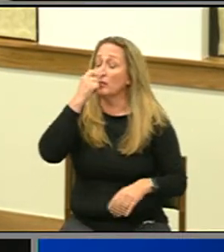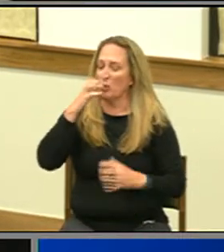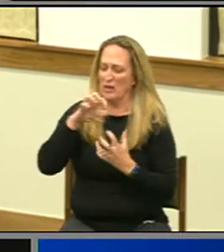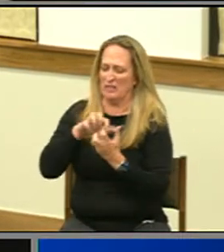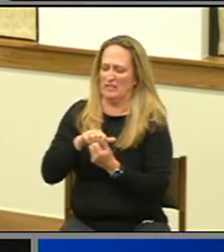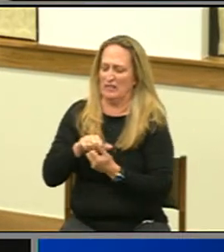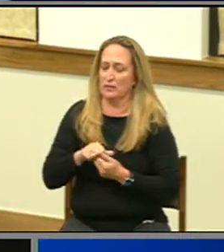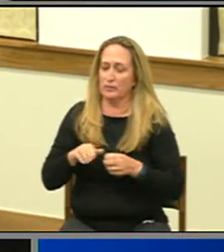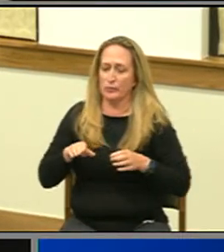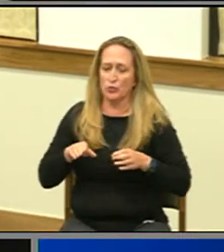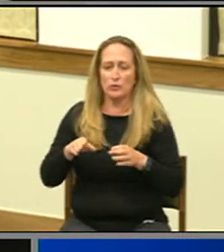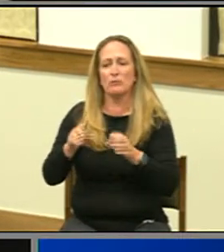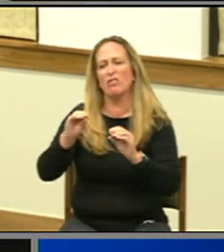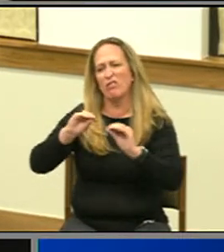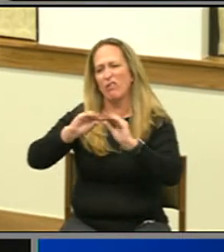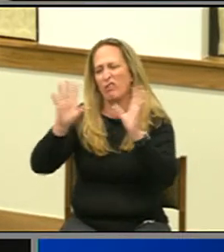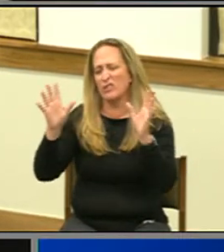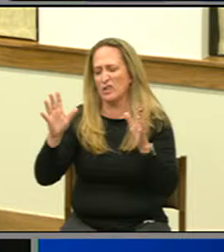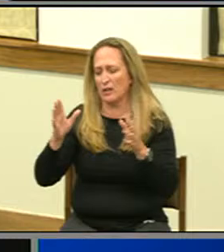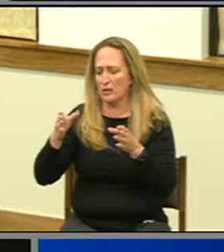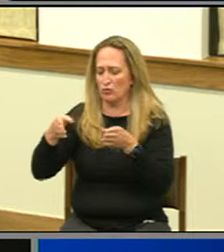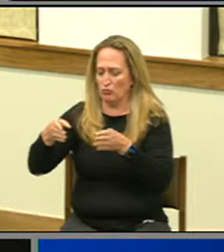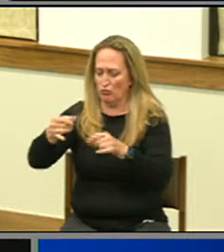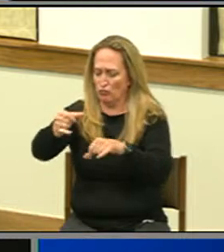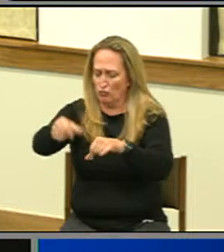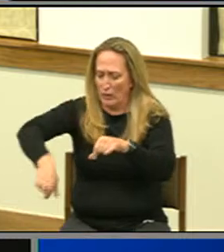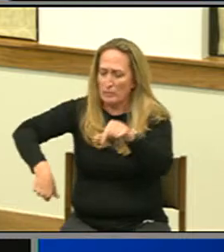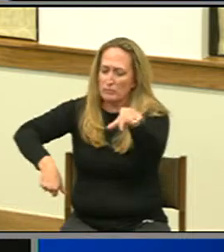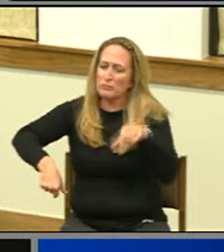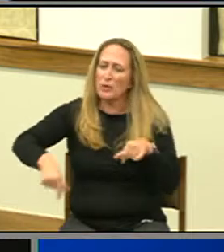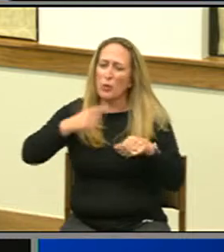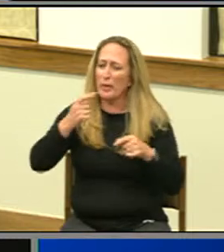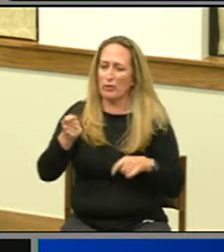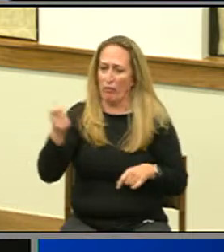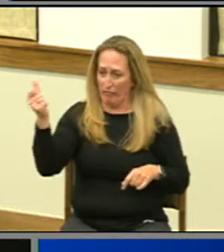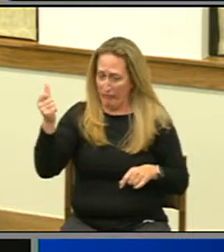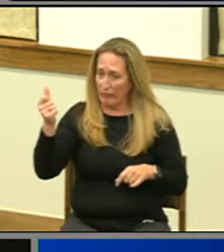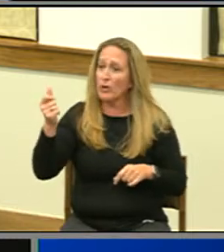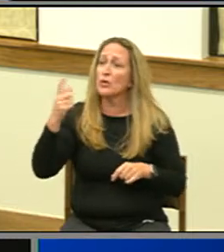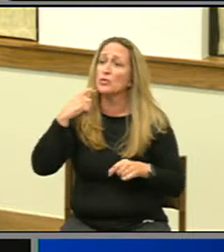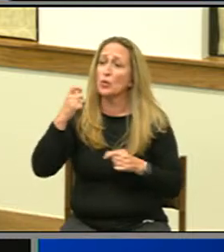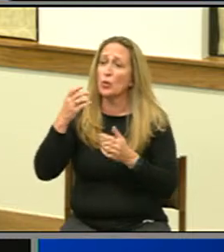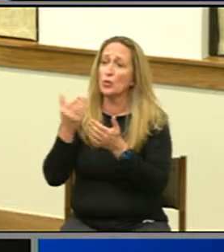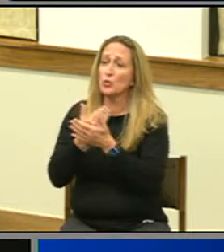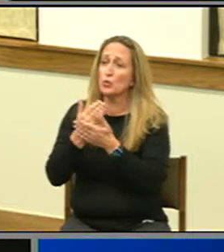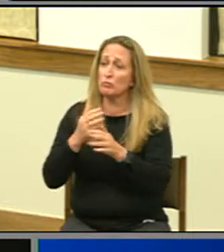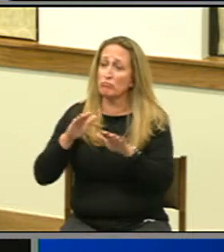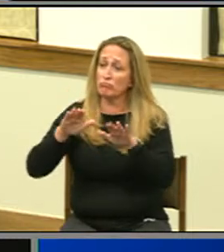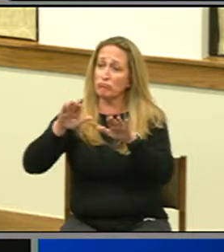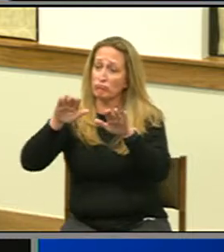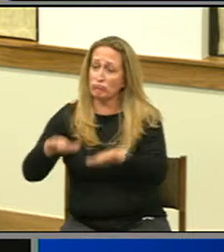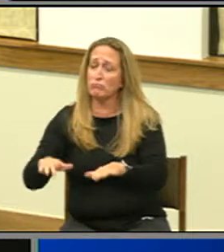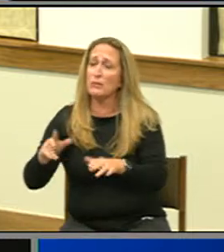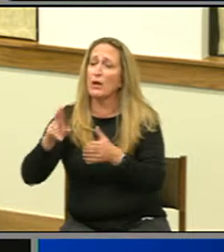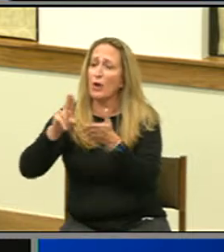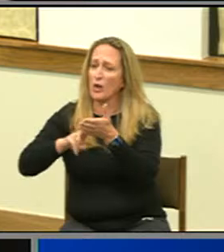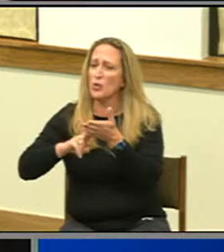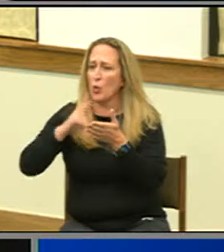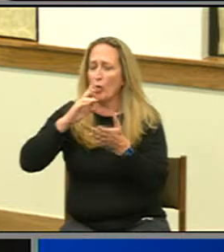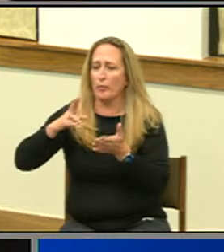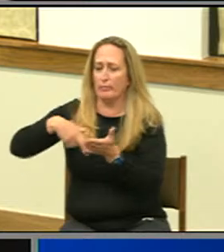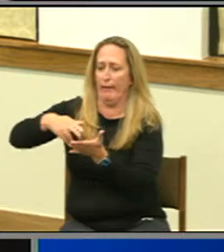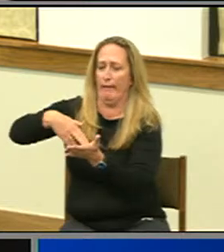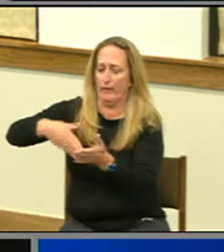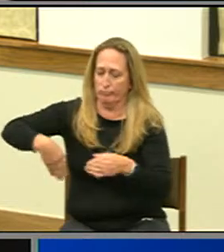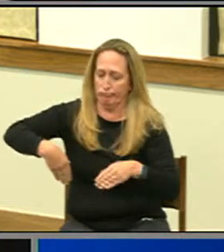street, obviously the striping itself comes out as well. So once the new pavement is placed, the contractor will be painting